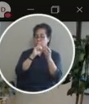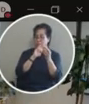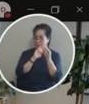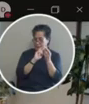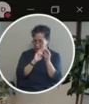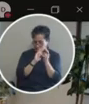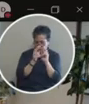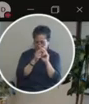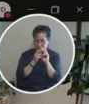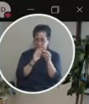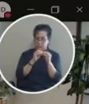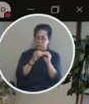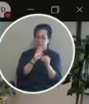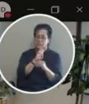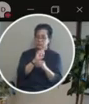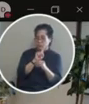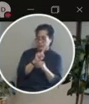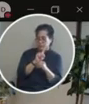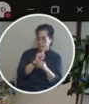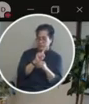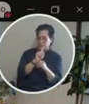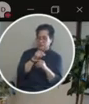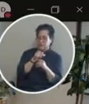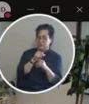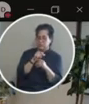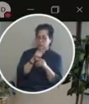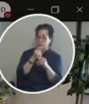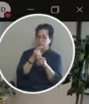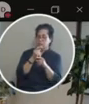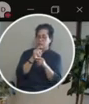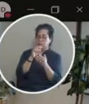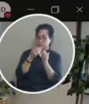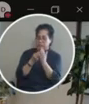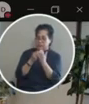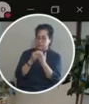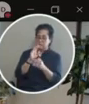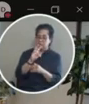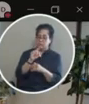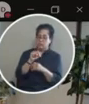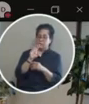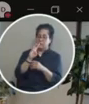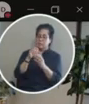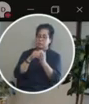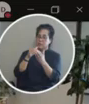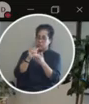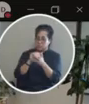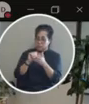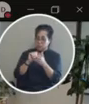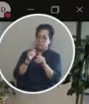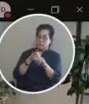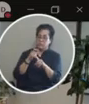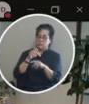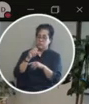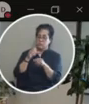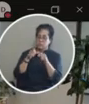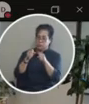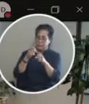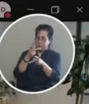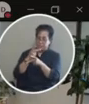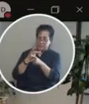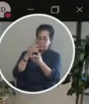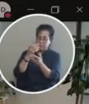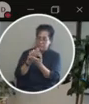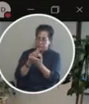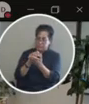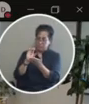revision for item number 61 to appropriate the funds of $6.6 million from the street maintenance fund